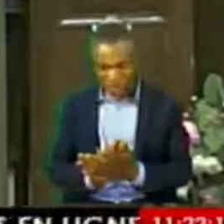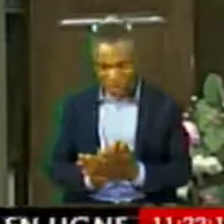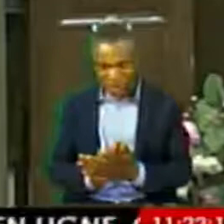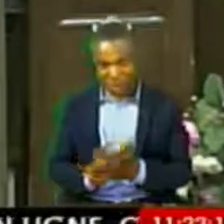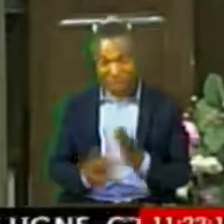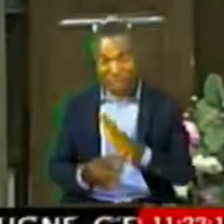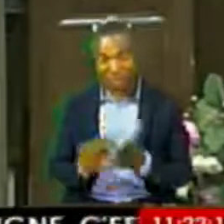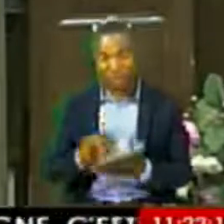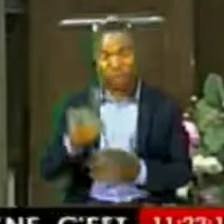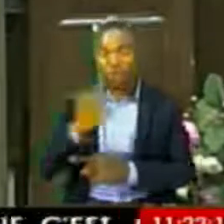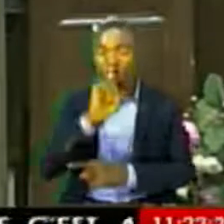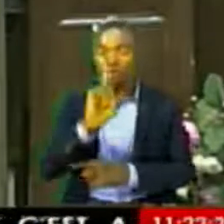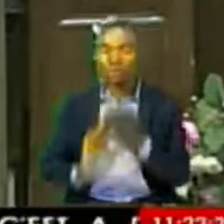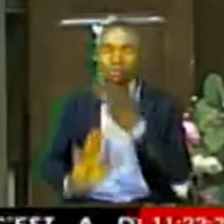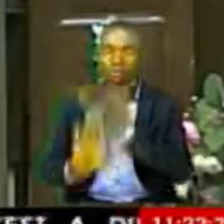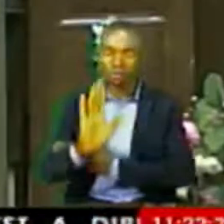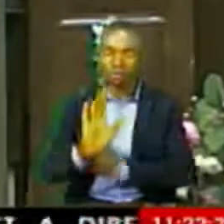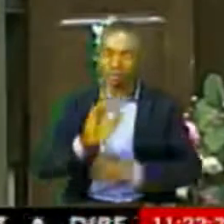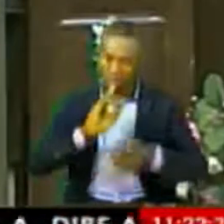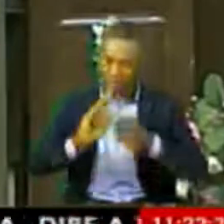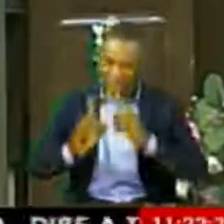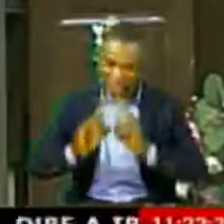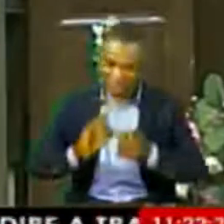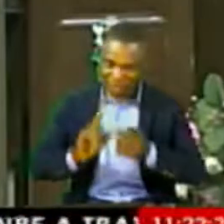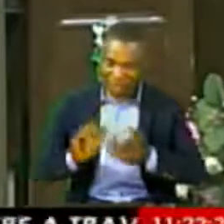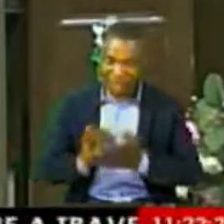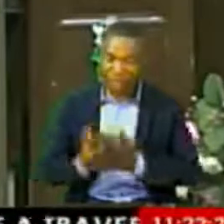If the people they're supposed to believe here,